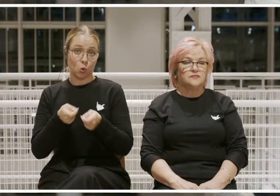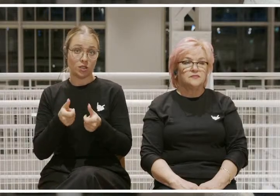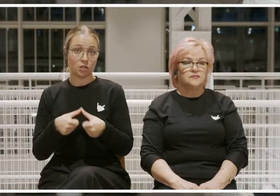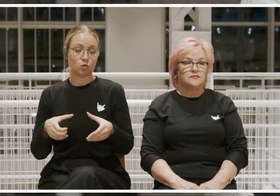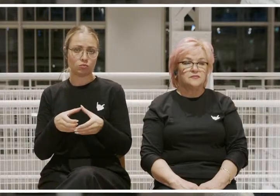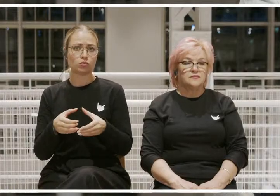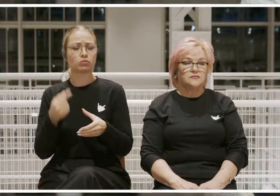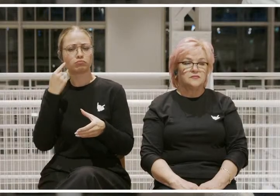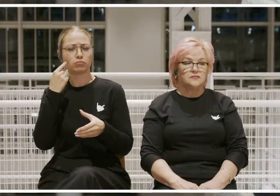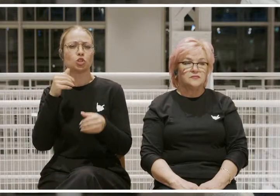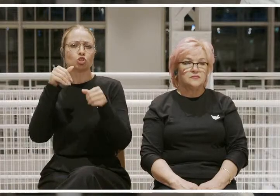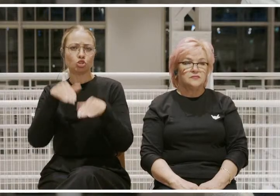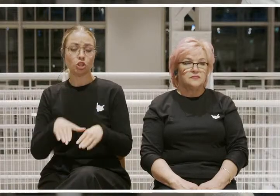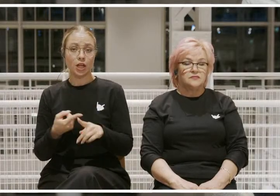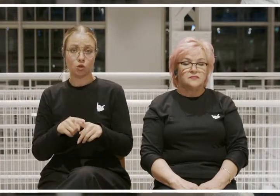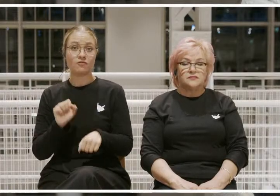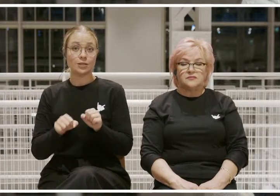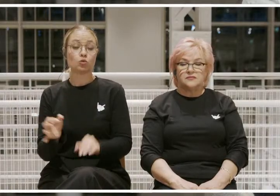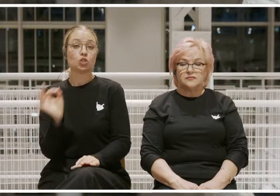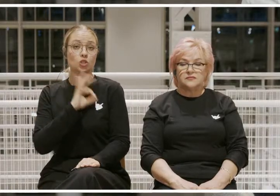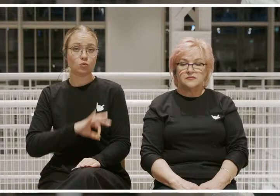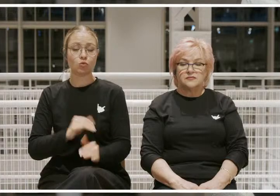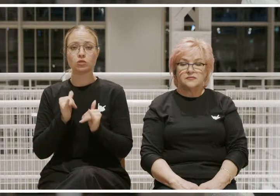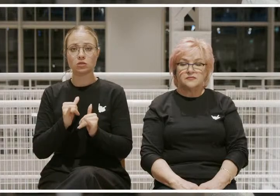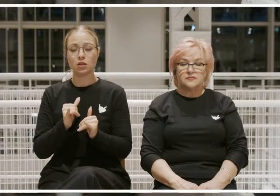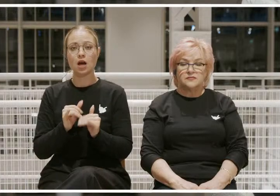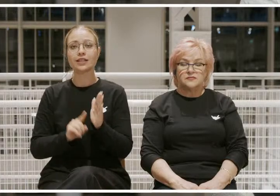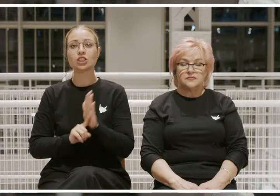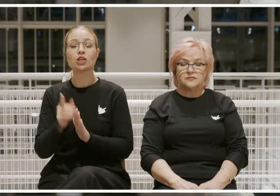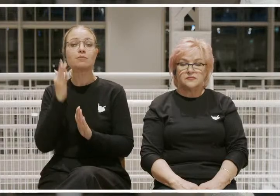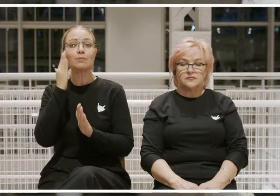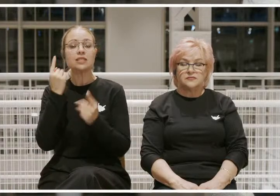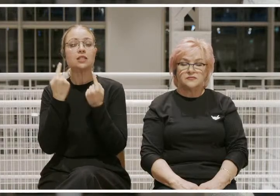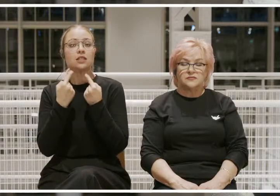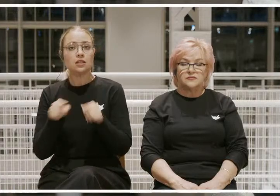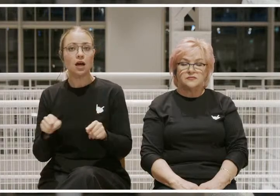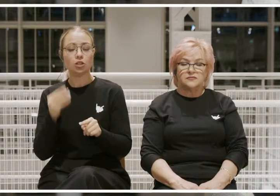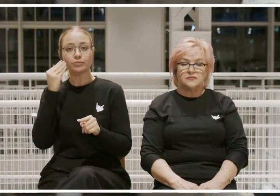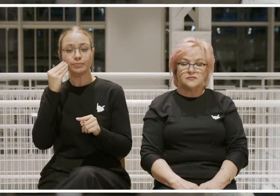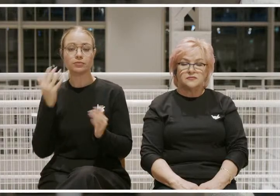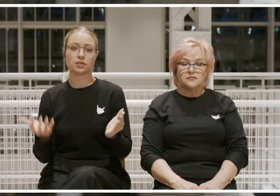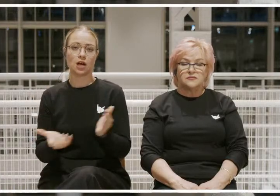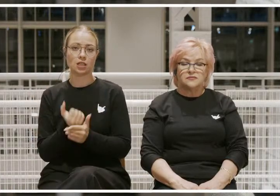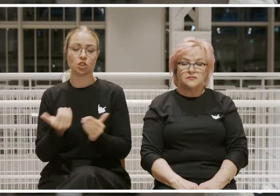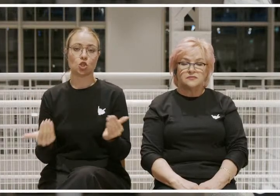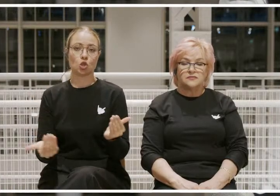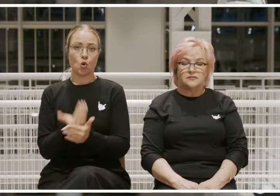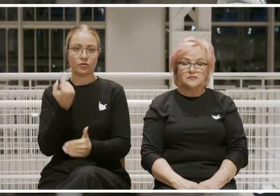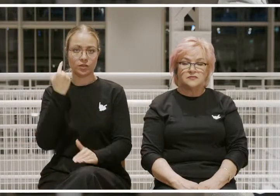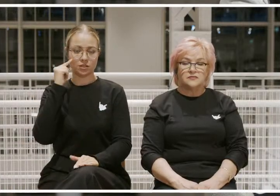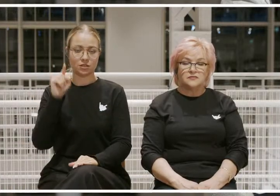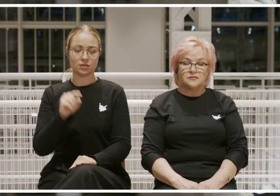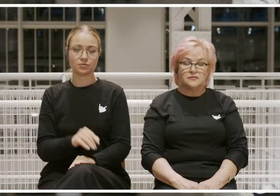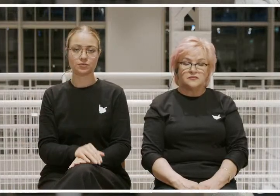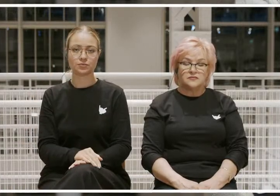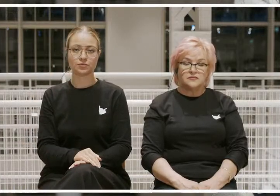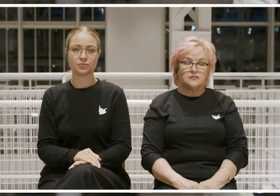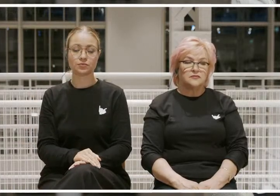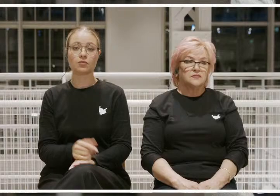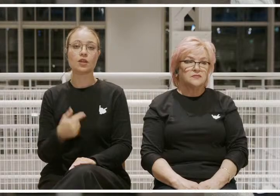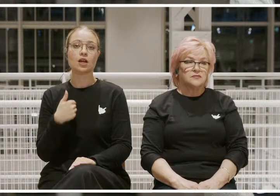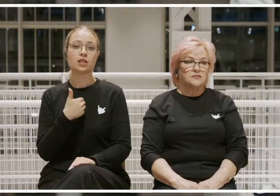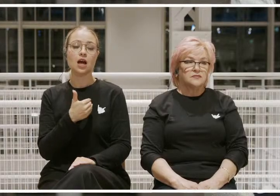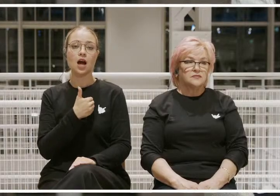they felt a need to focus on process rather than on production. So I would like to read an excerpt